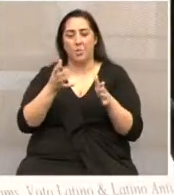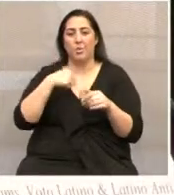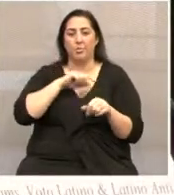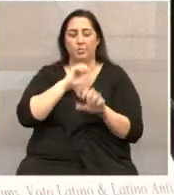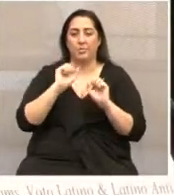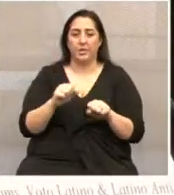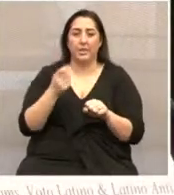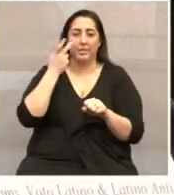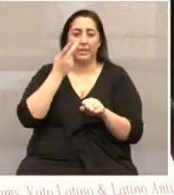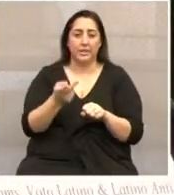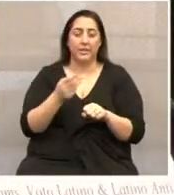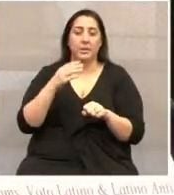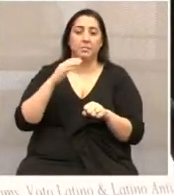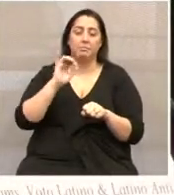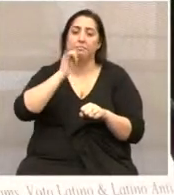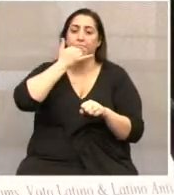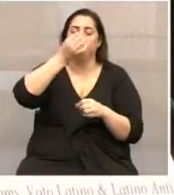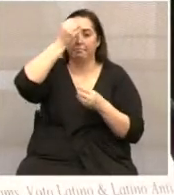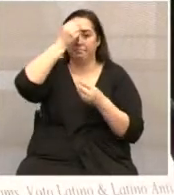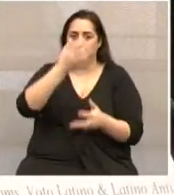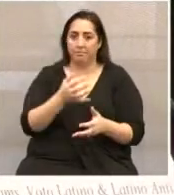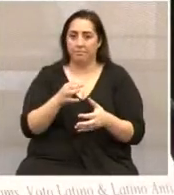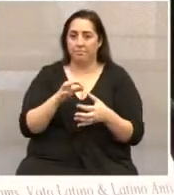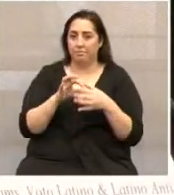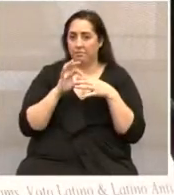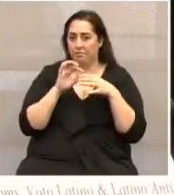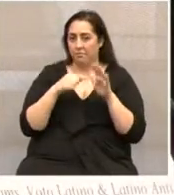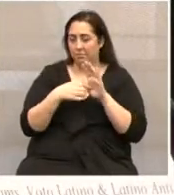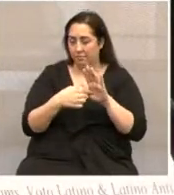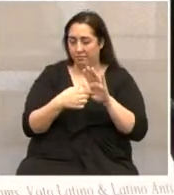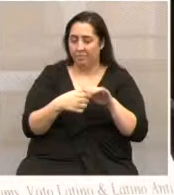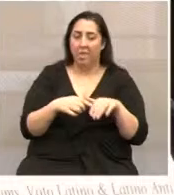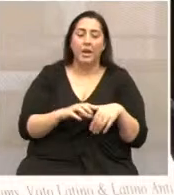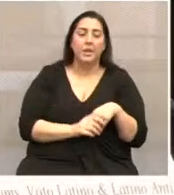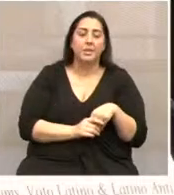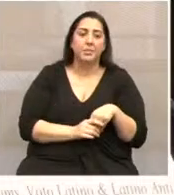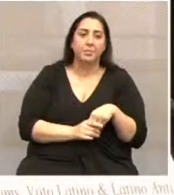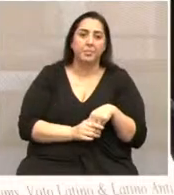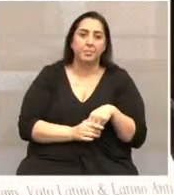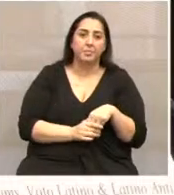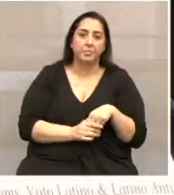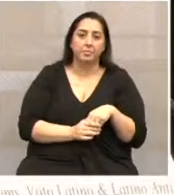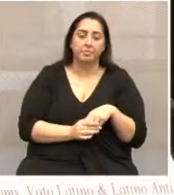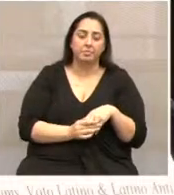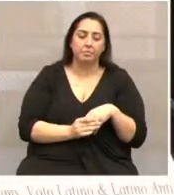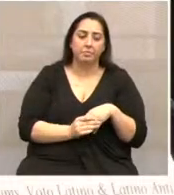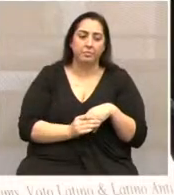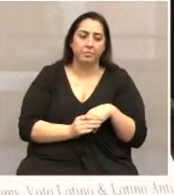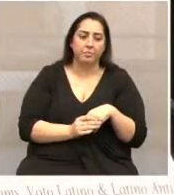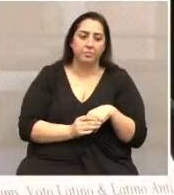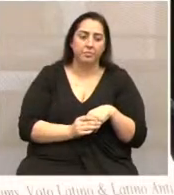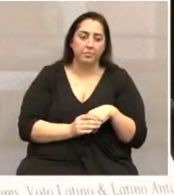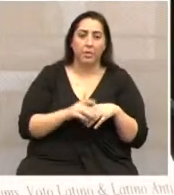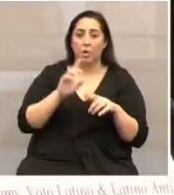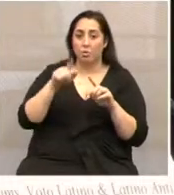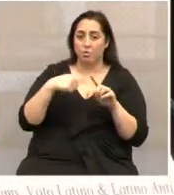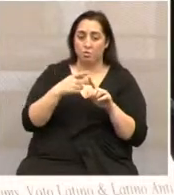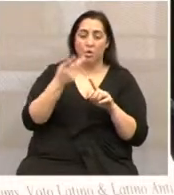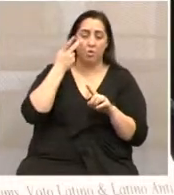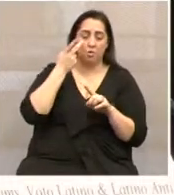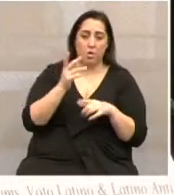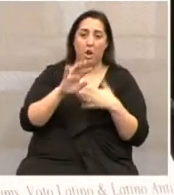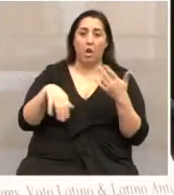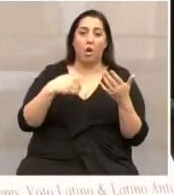have an impact on voter turnout, like voter depression. For example, when you look at right now all the disinformation around